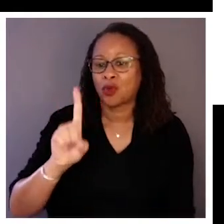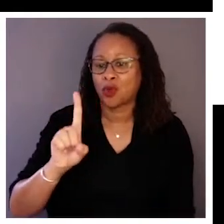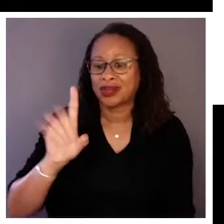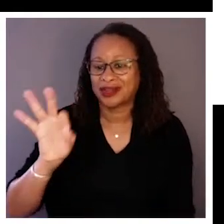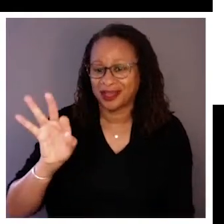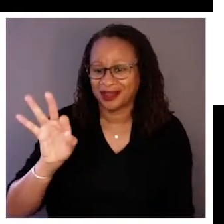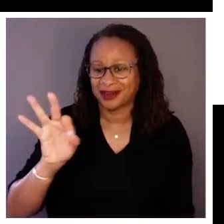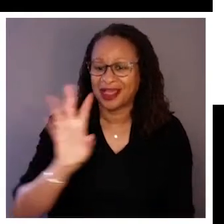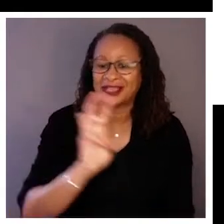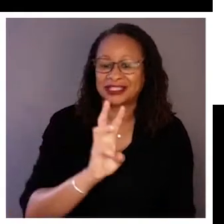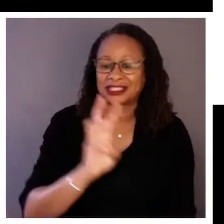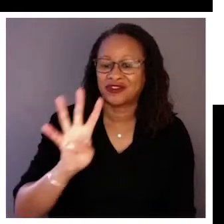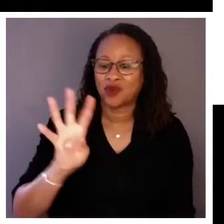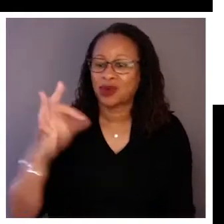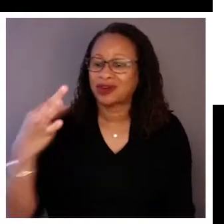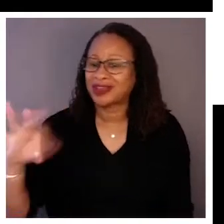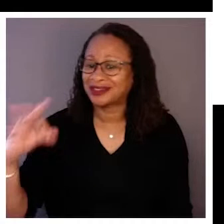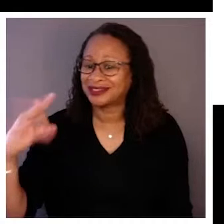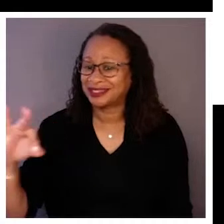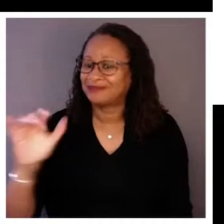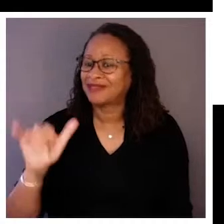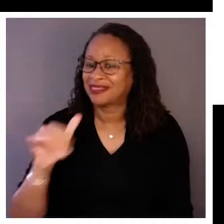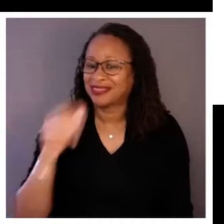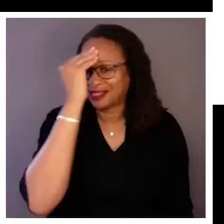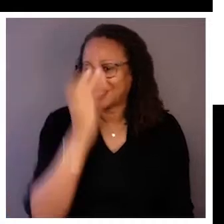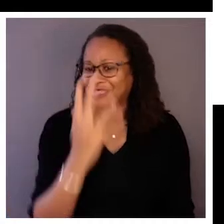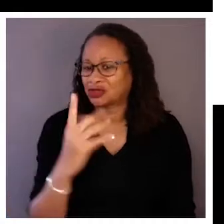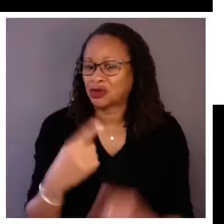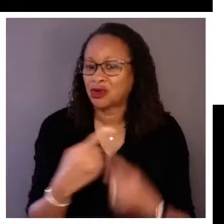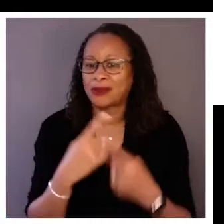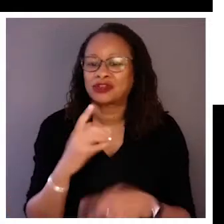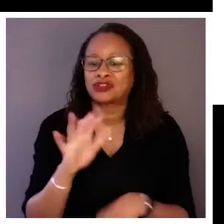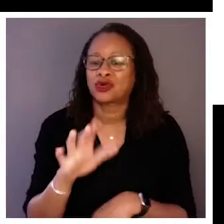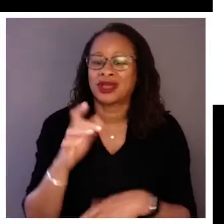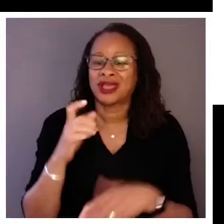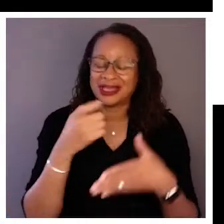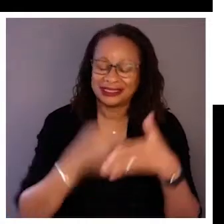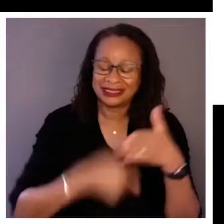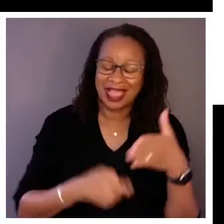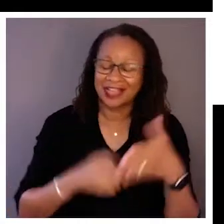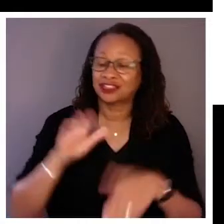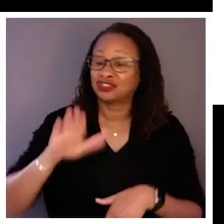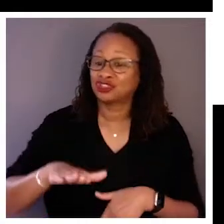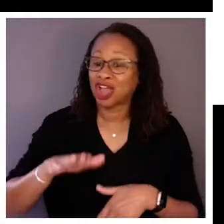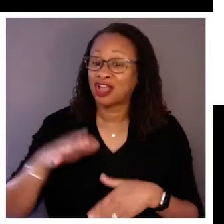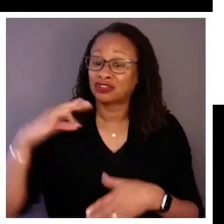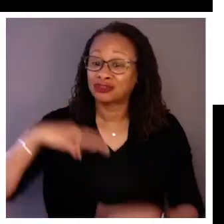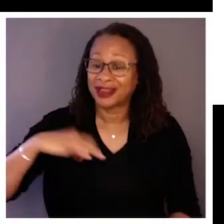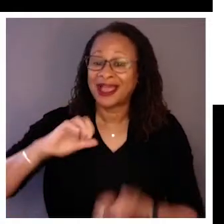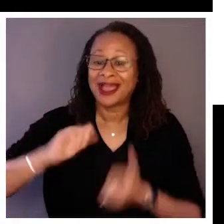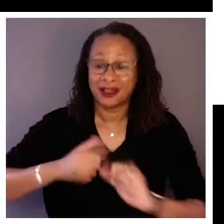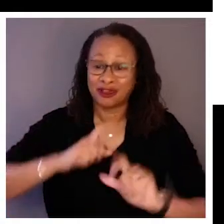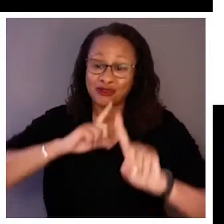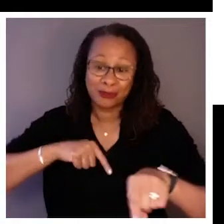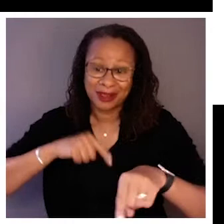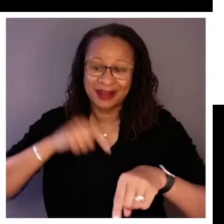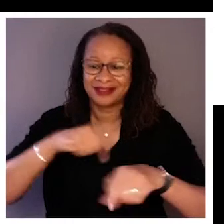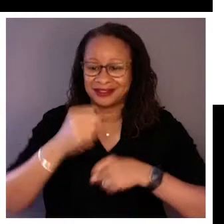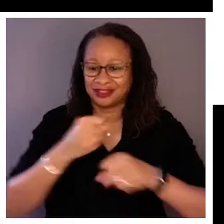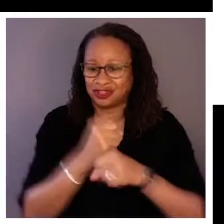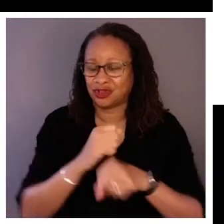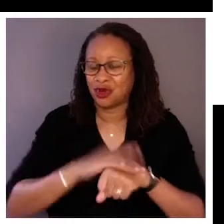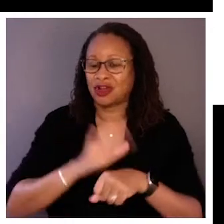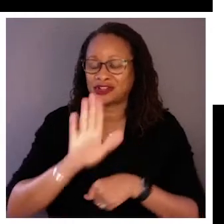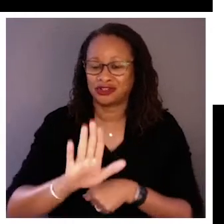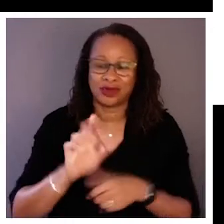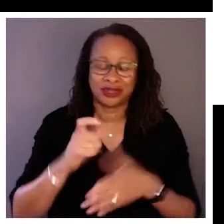letter tells you all about your advanced child tax credit and how you will have to report it on this year's tax return. Now,